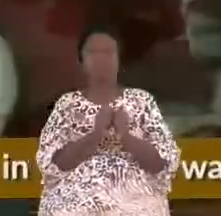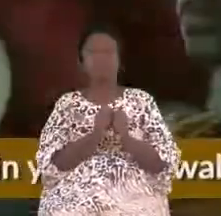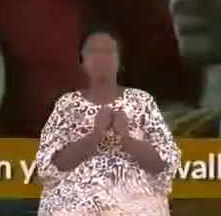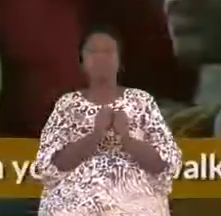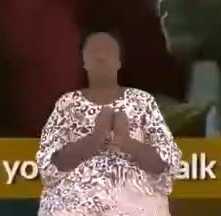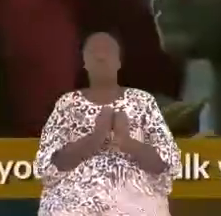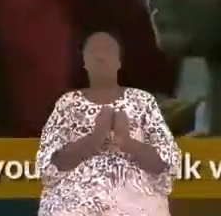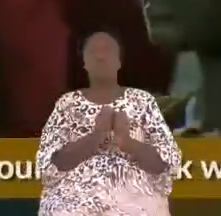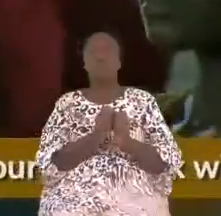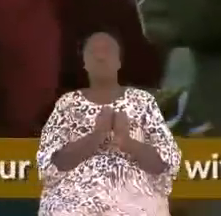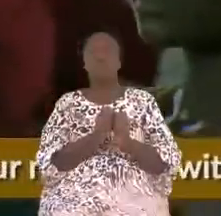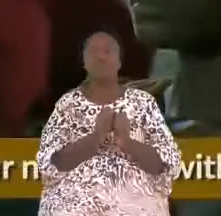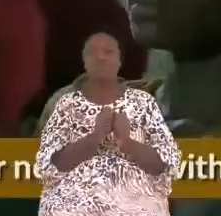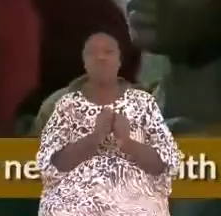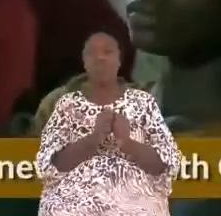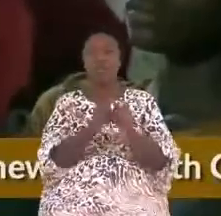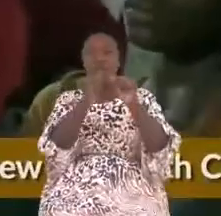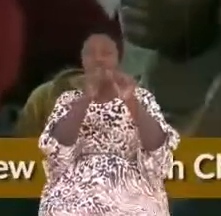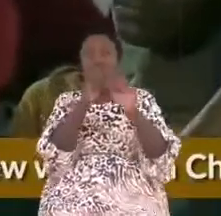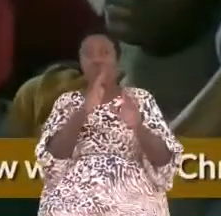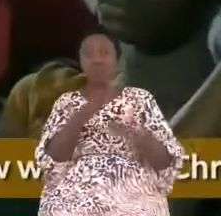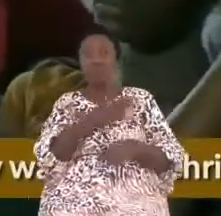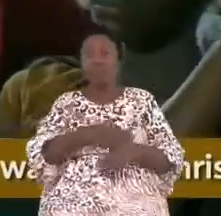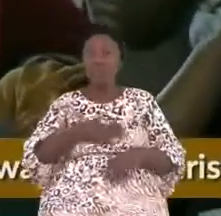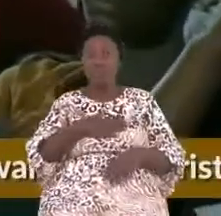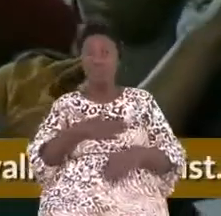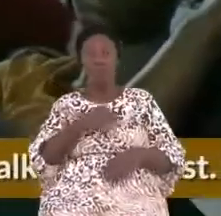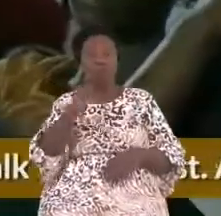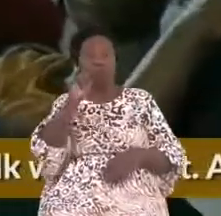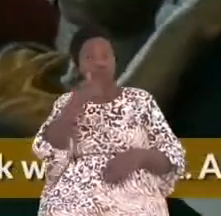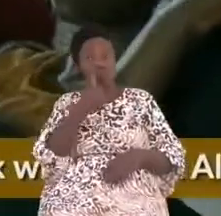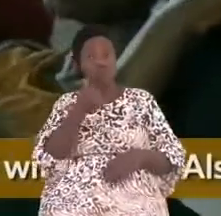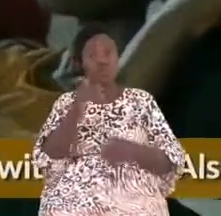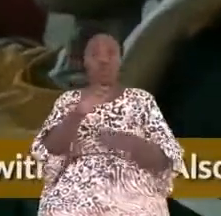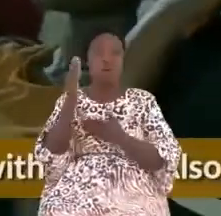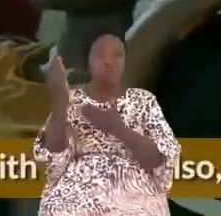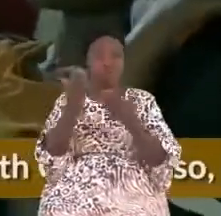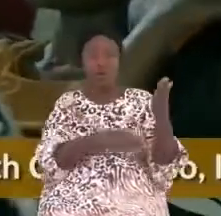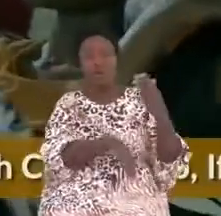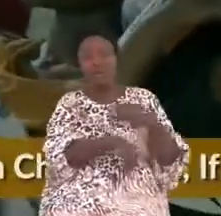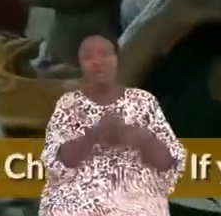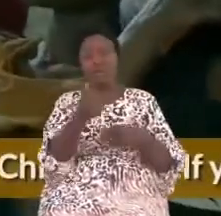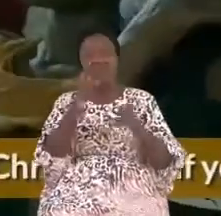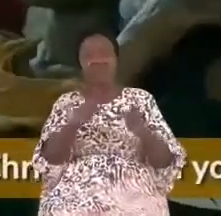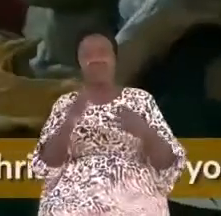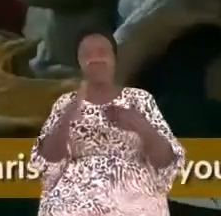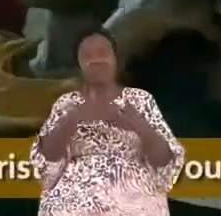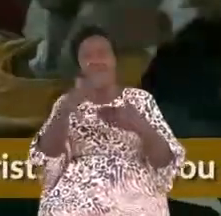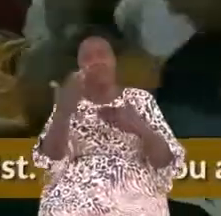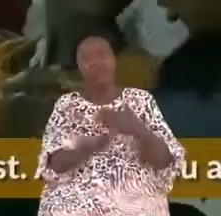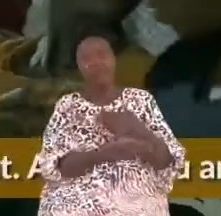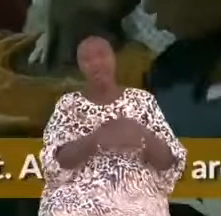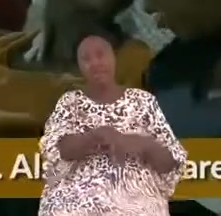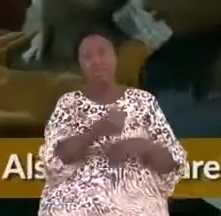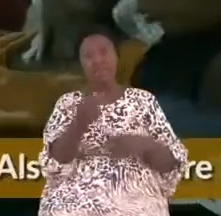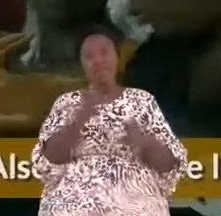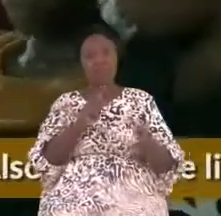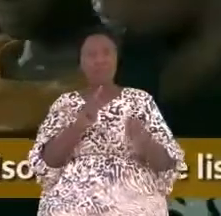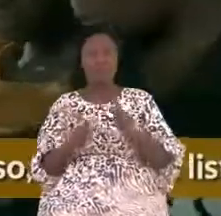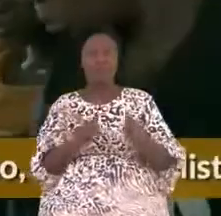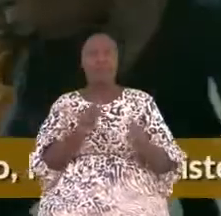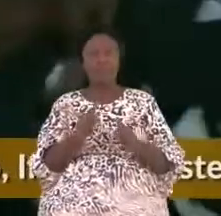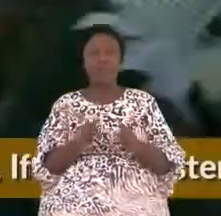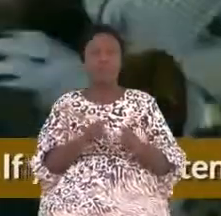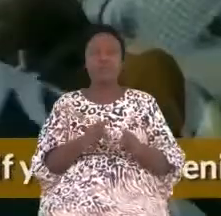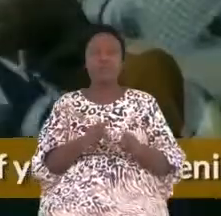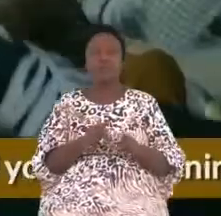please tomorrow bring another person don't come alone and please